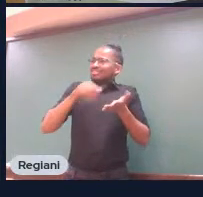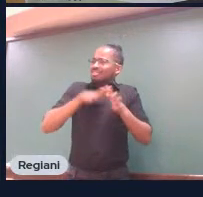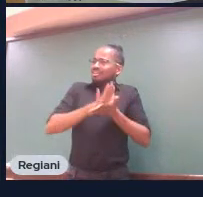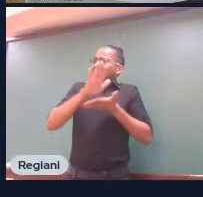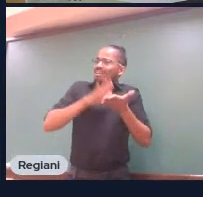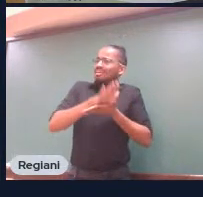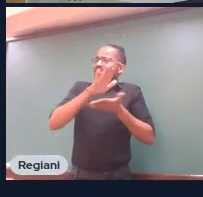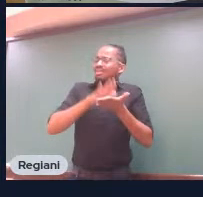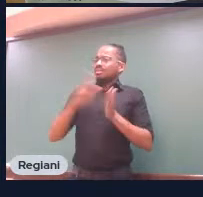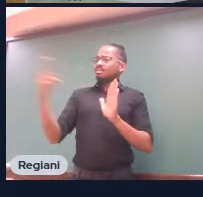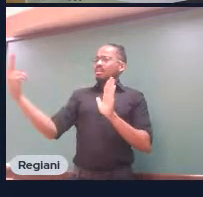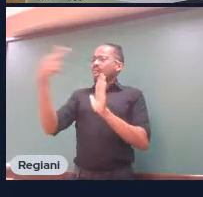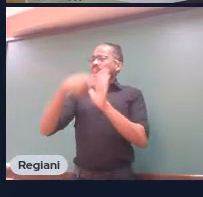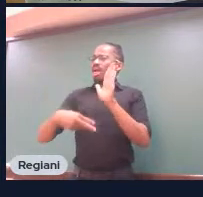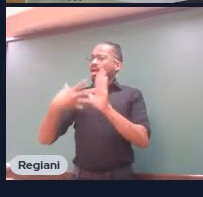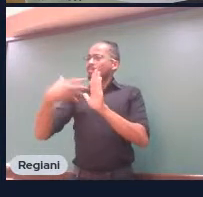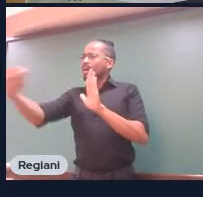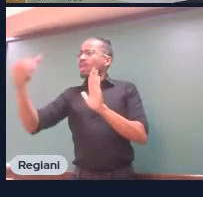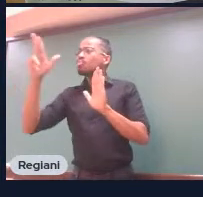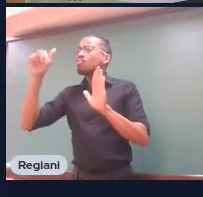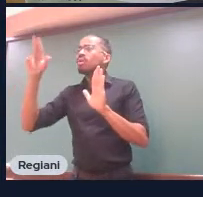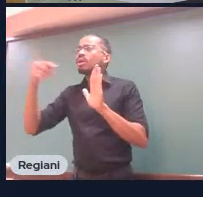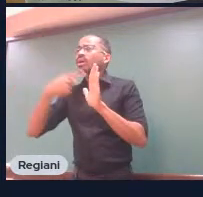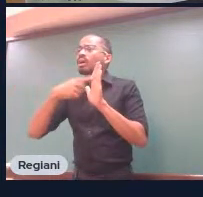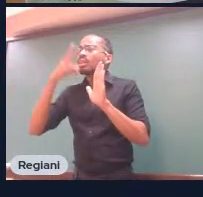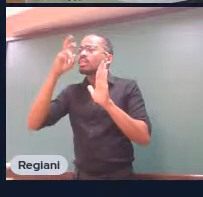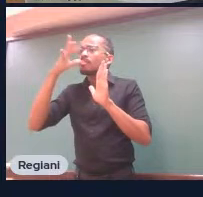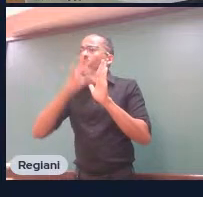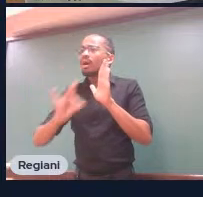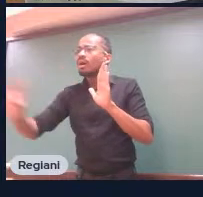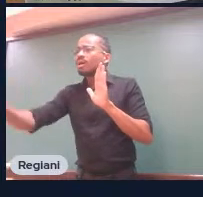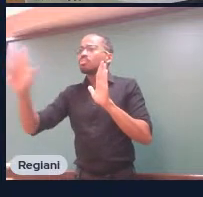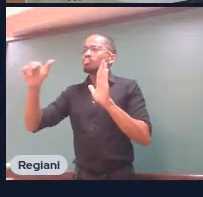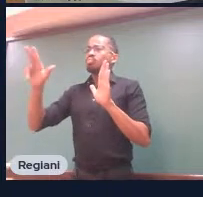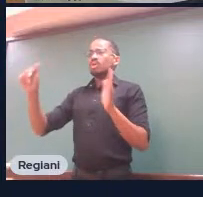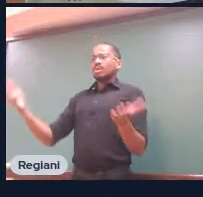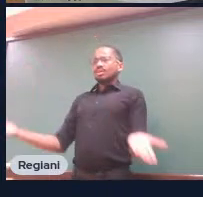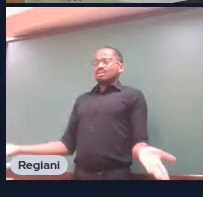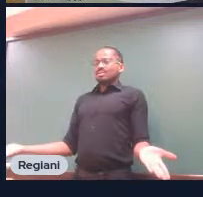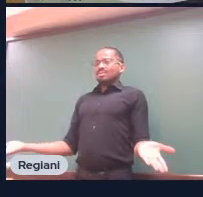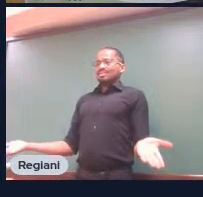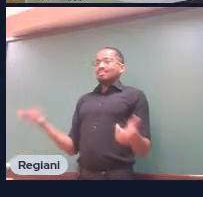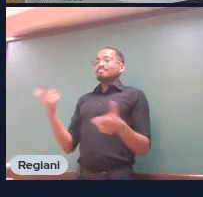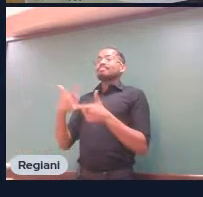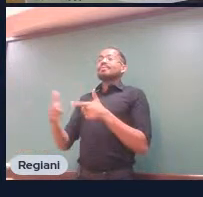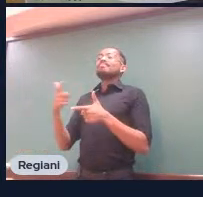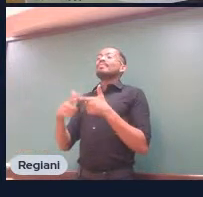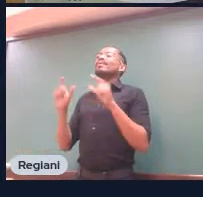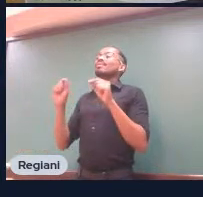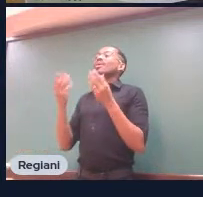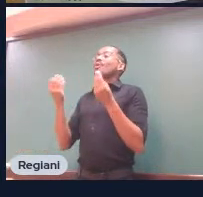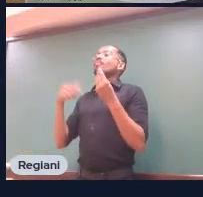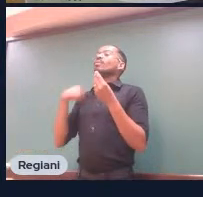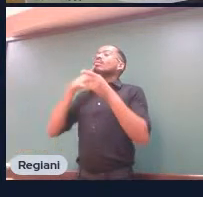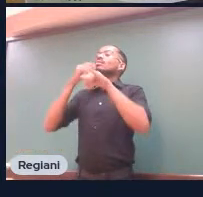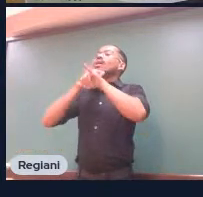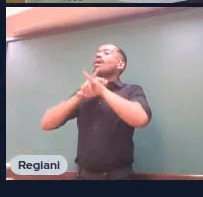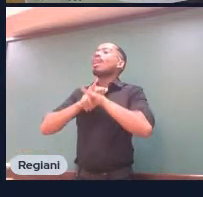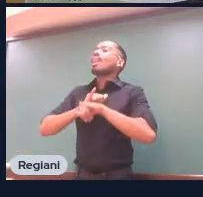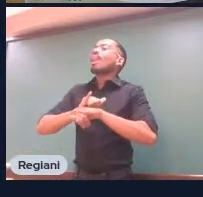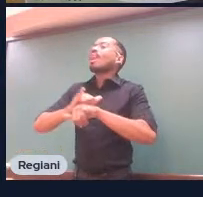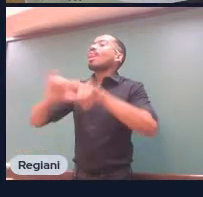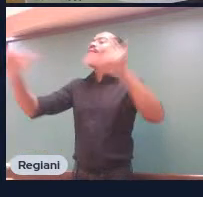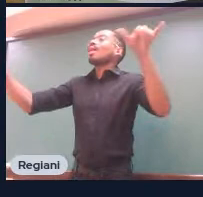cites. Of course, it's the big problem of advertisers as well. Which 2 of the 5 should